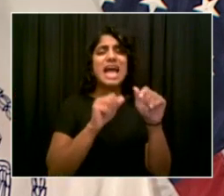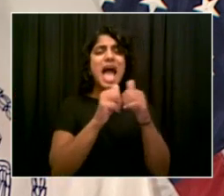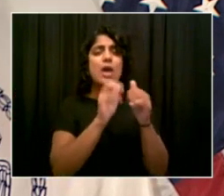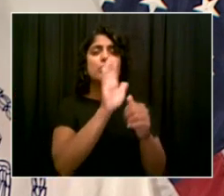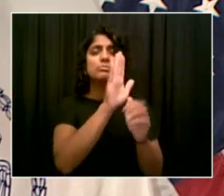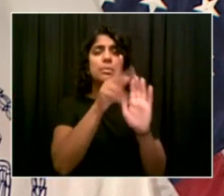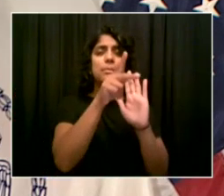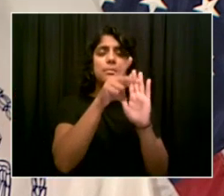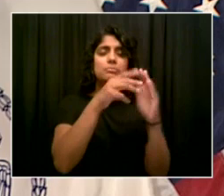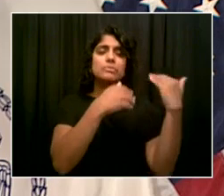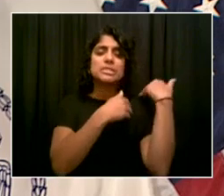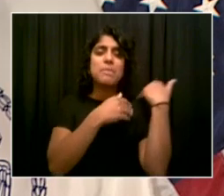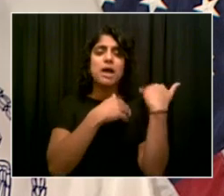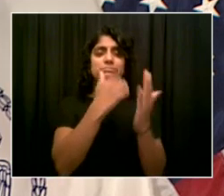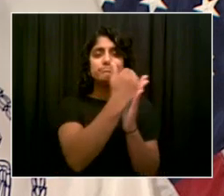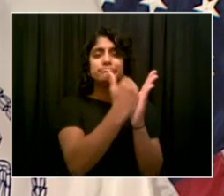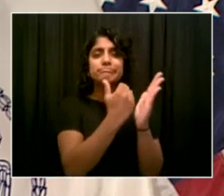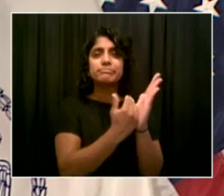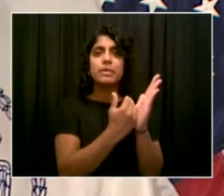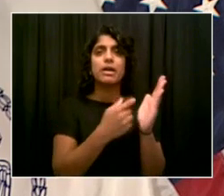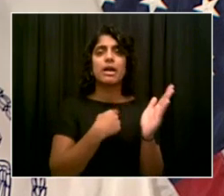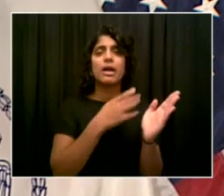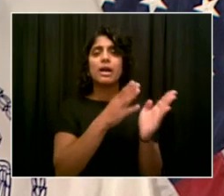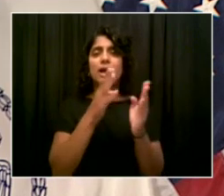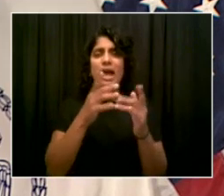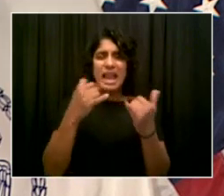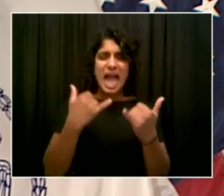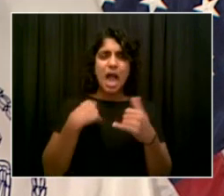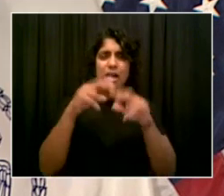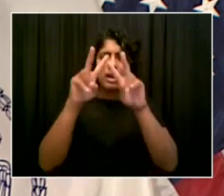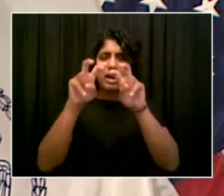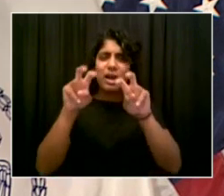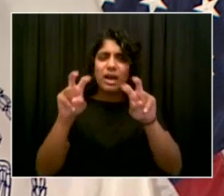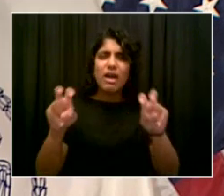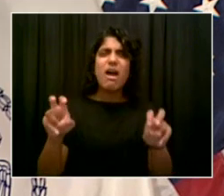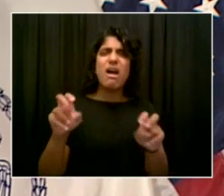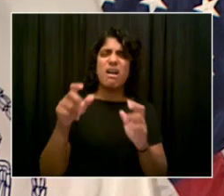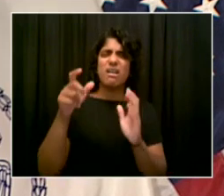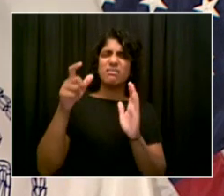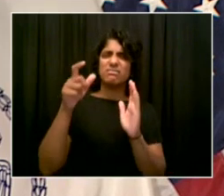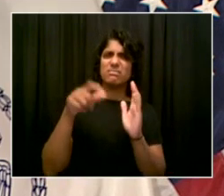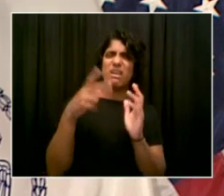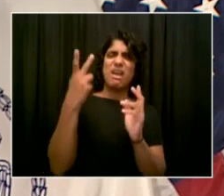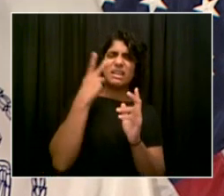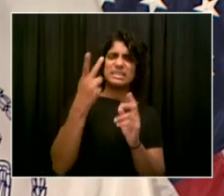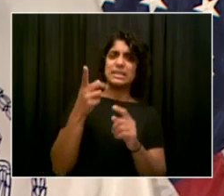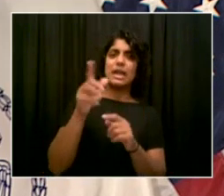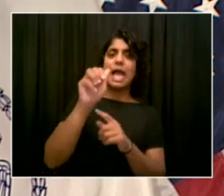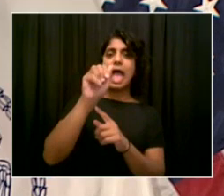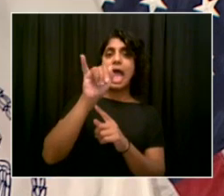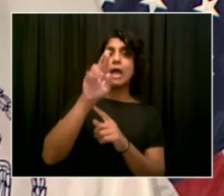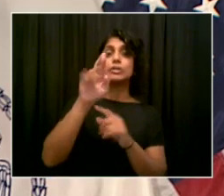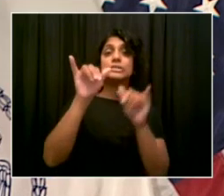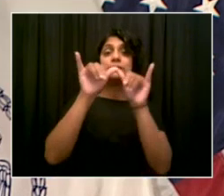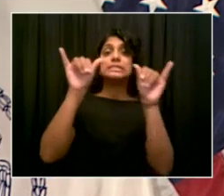been upgraded, situations where, you know, kids who are being